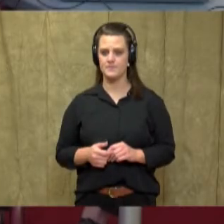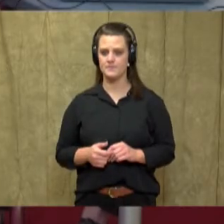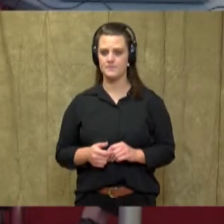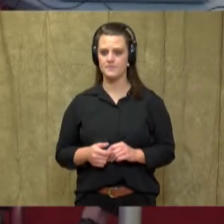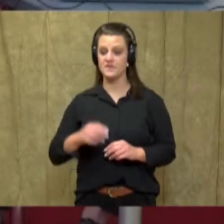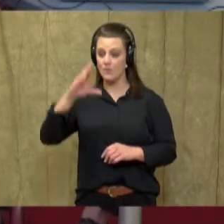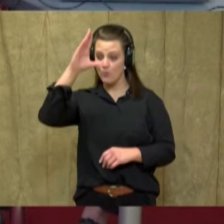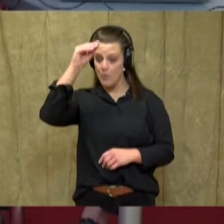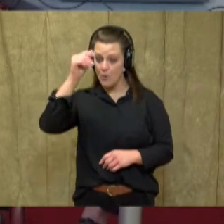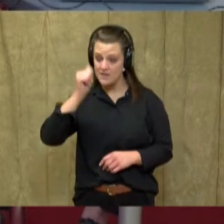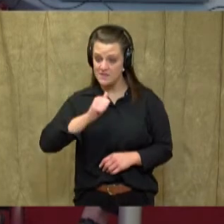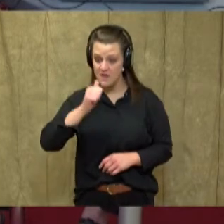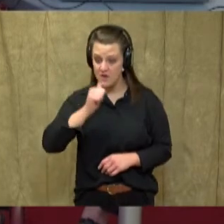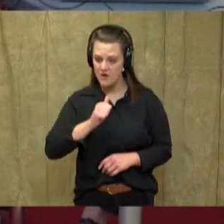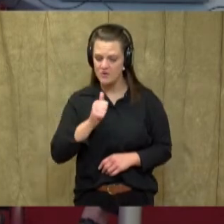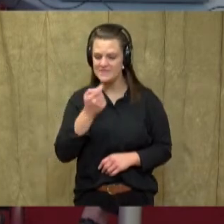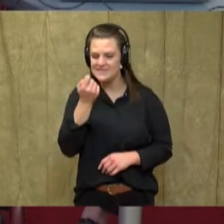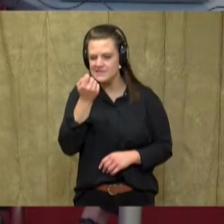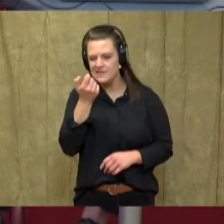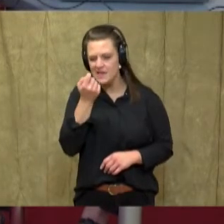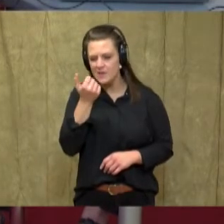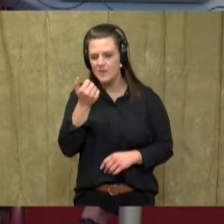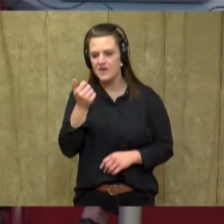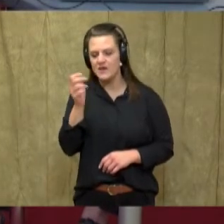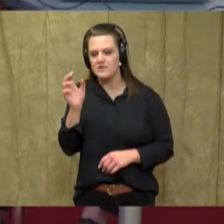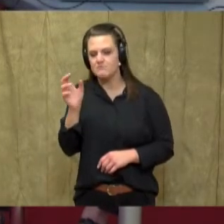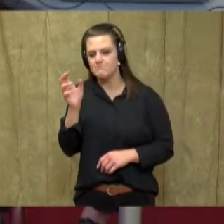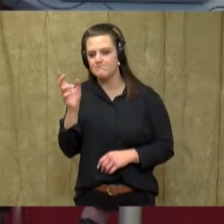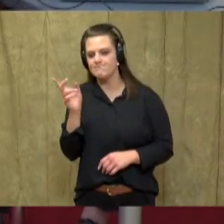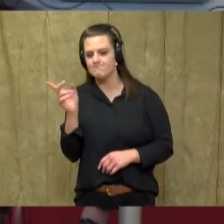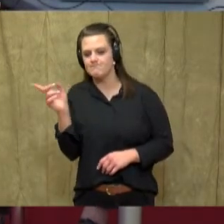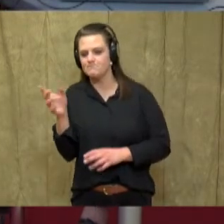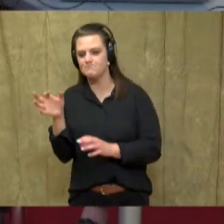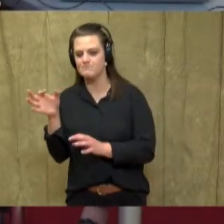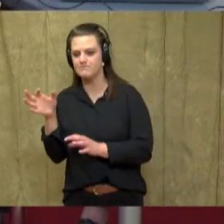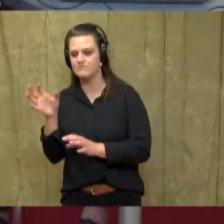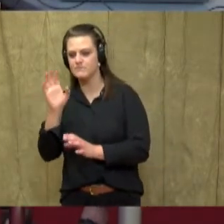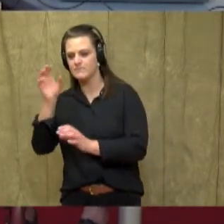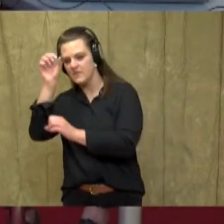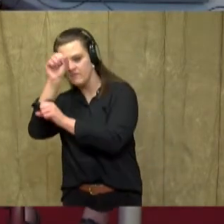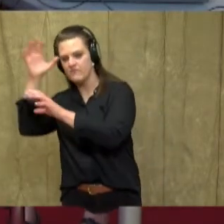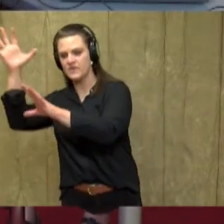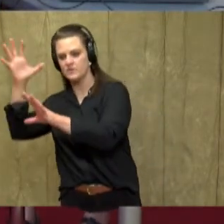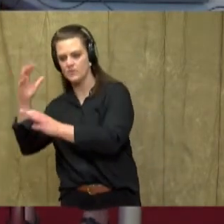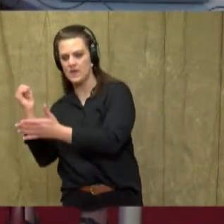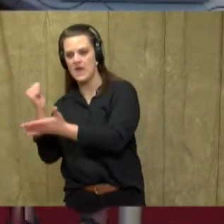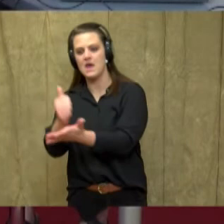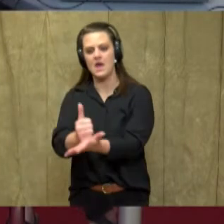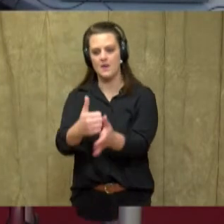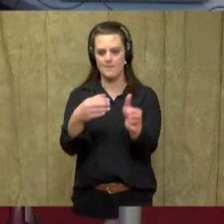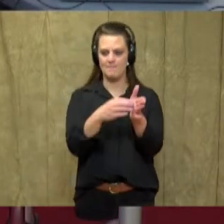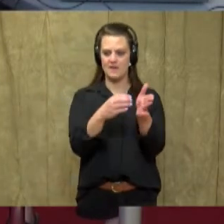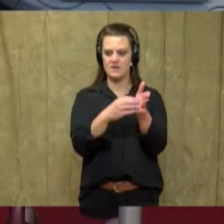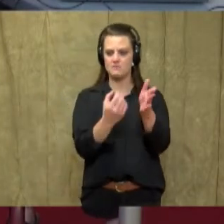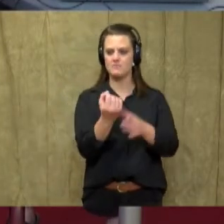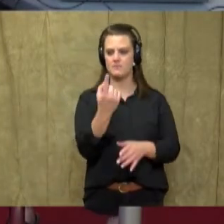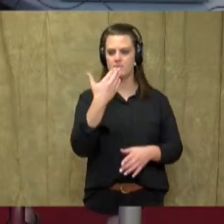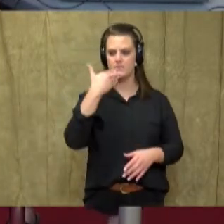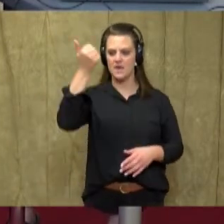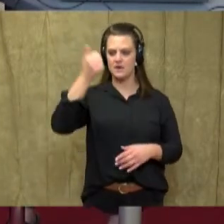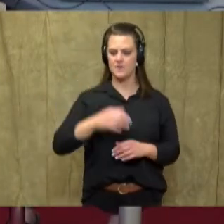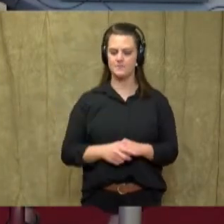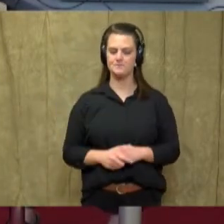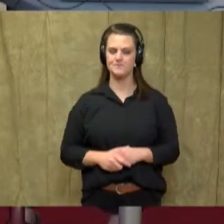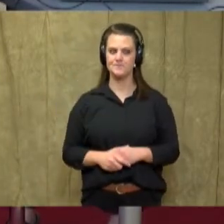So boys and girls, that is a little bit of a side note with our passage. So we know from reading the